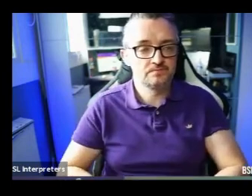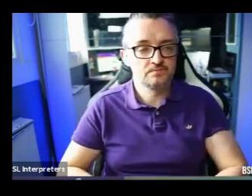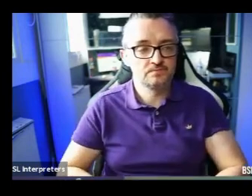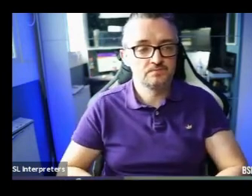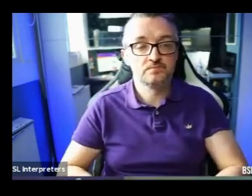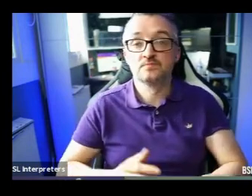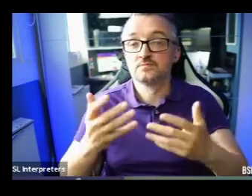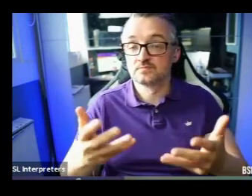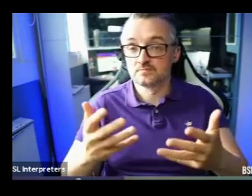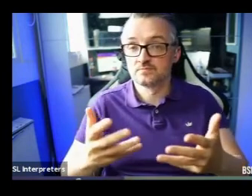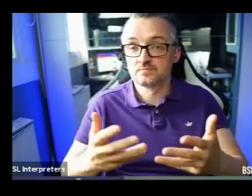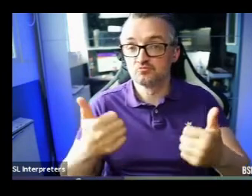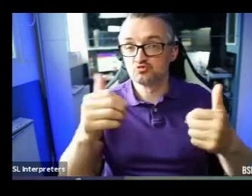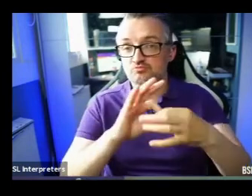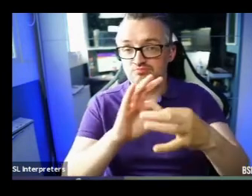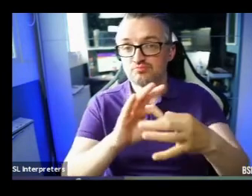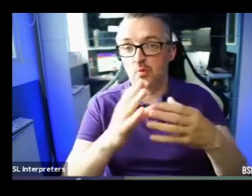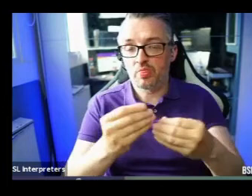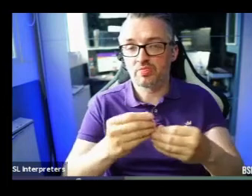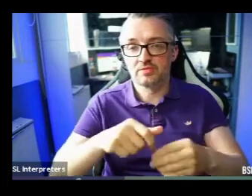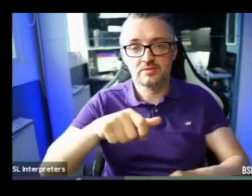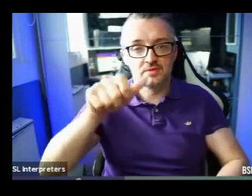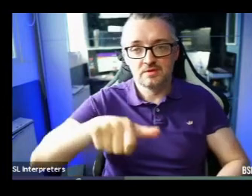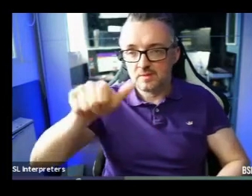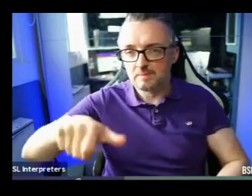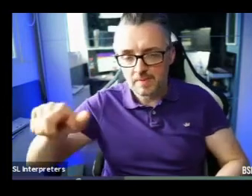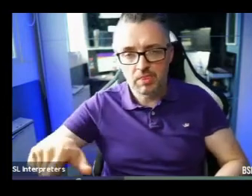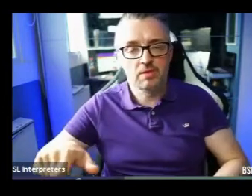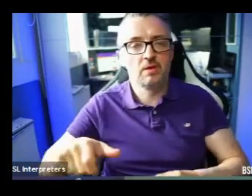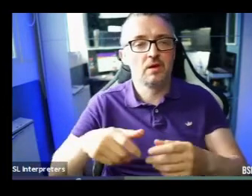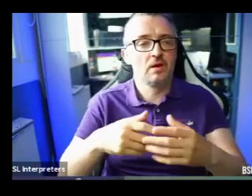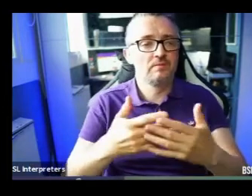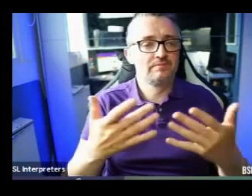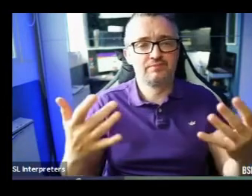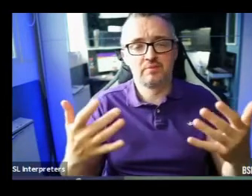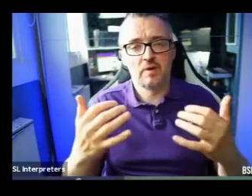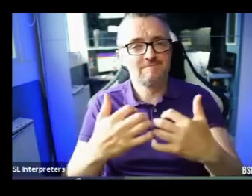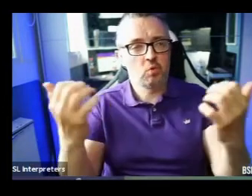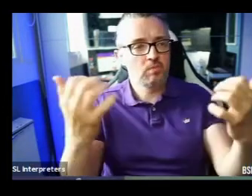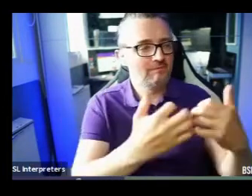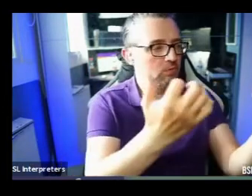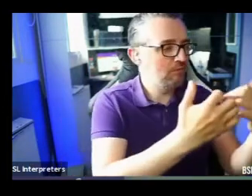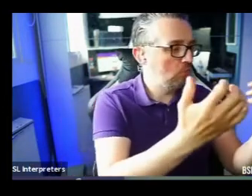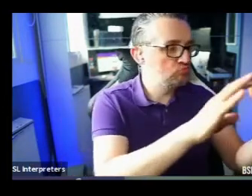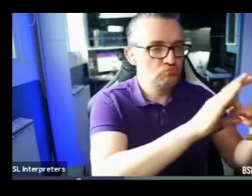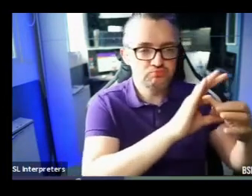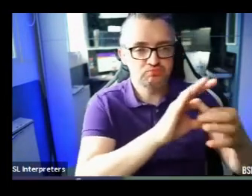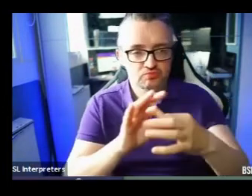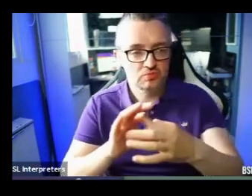implemented. At the present time, there's great engagement with stakeholders, there's great engagements within a whole raft of